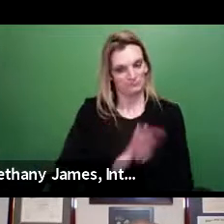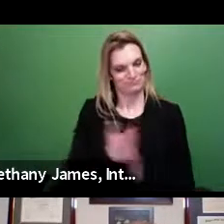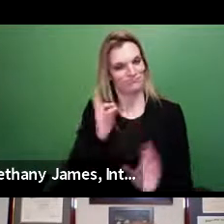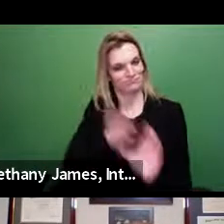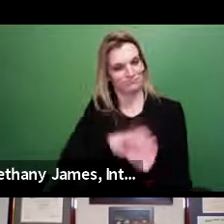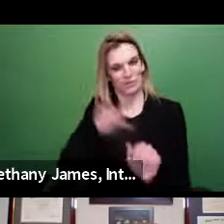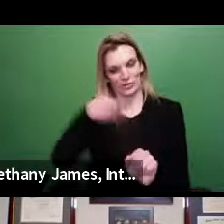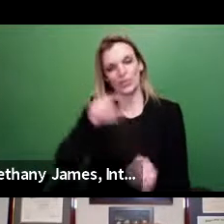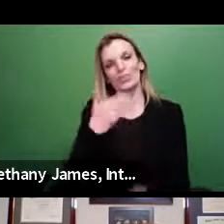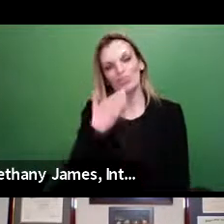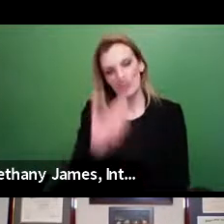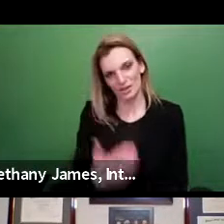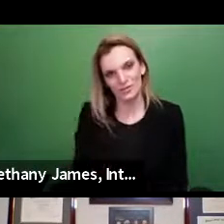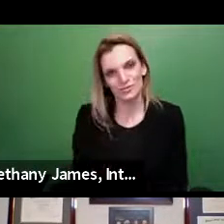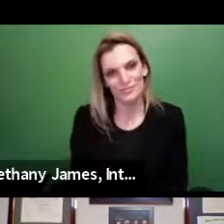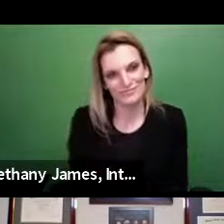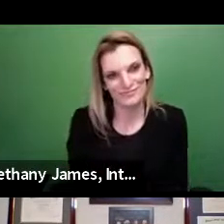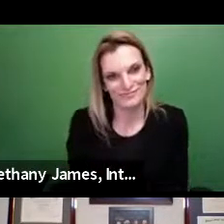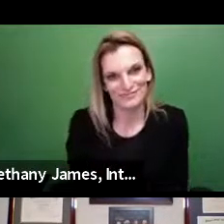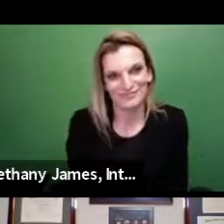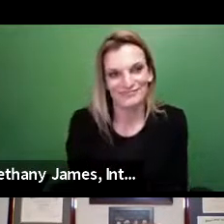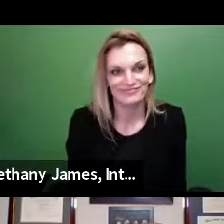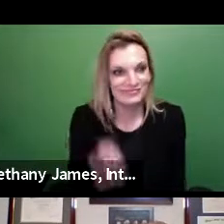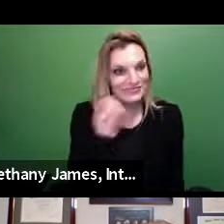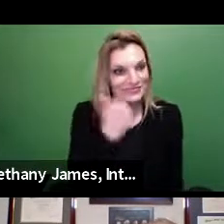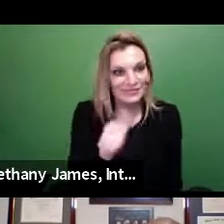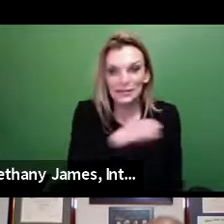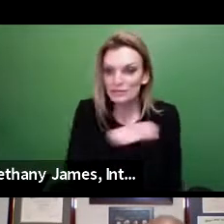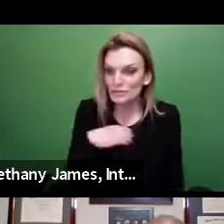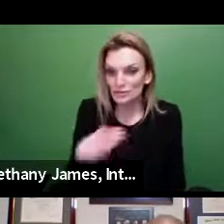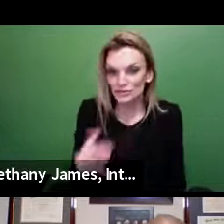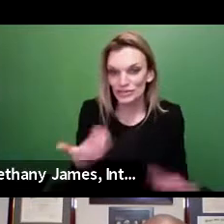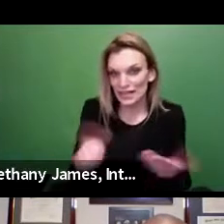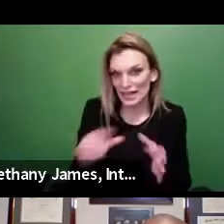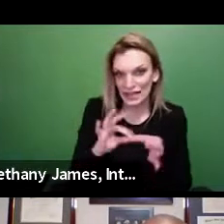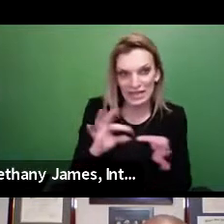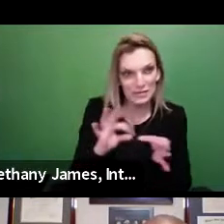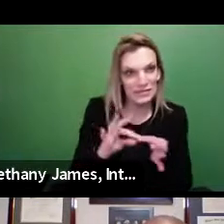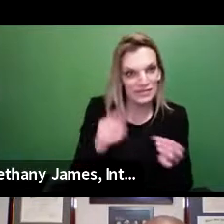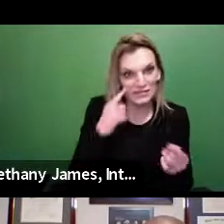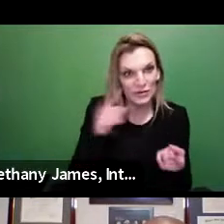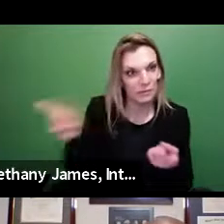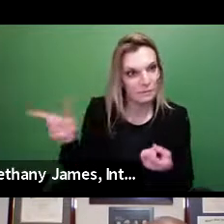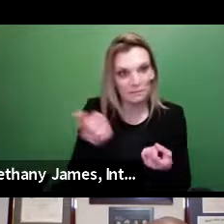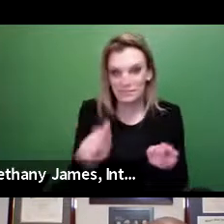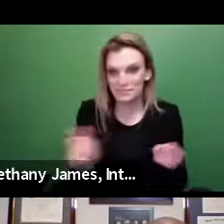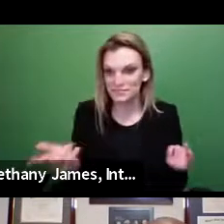so great. Thank you. Thank you. Any commissioners who have comments for Commissioner Sakwa? Okay.